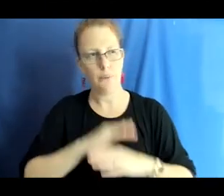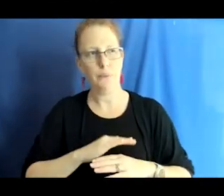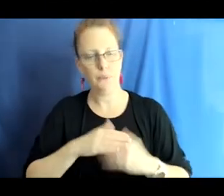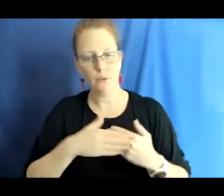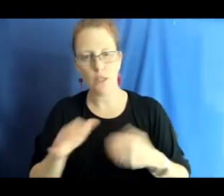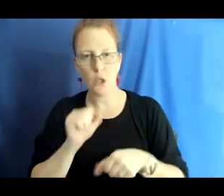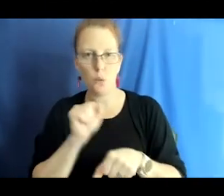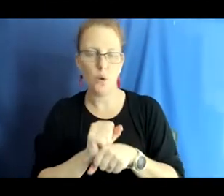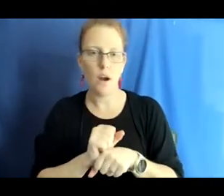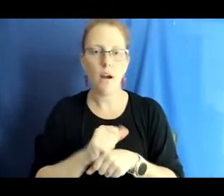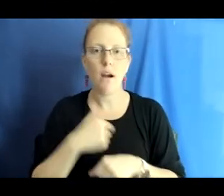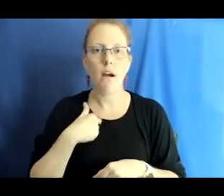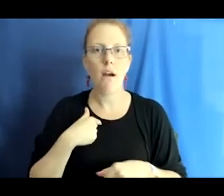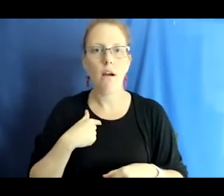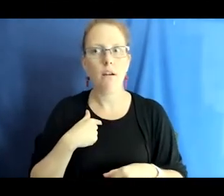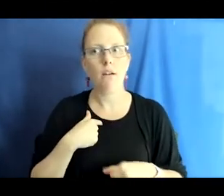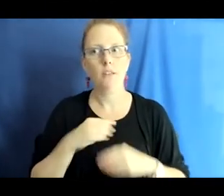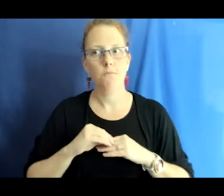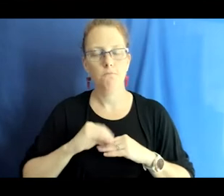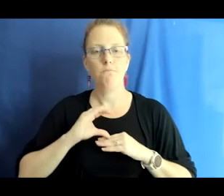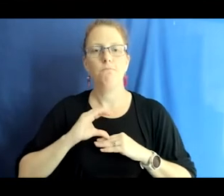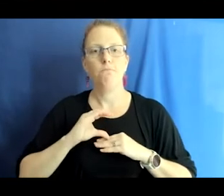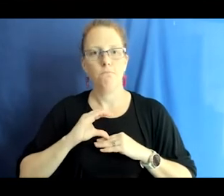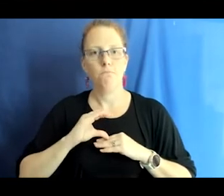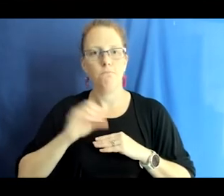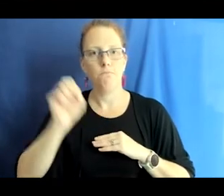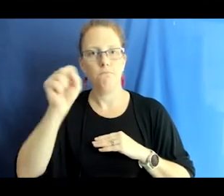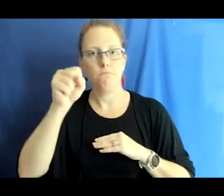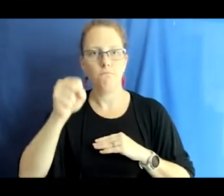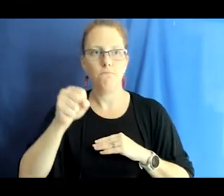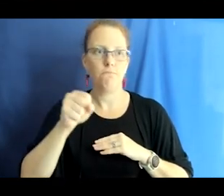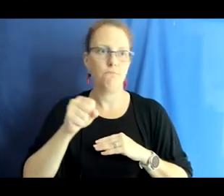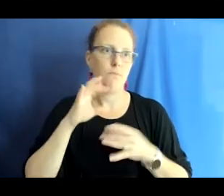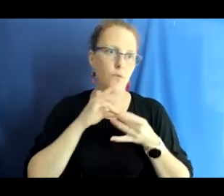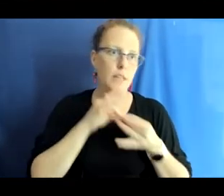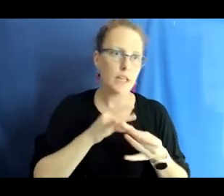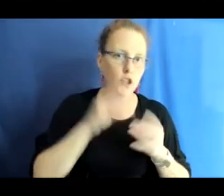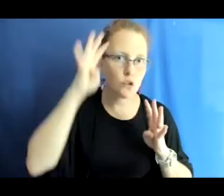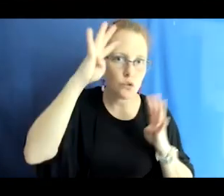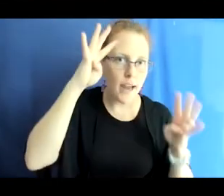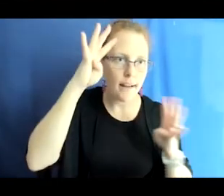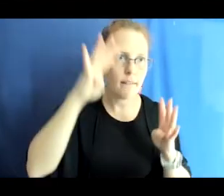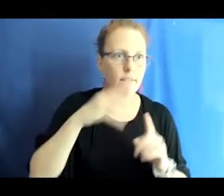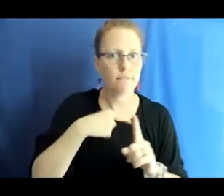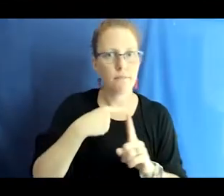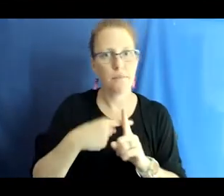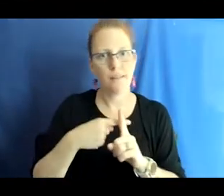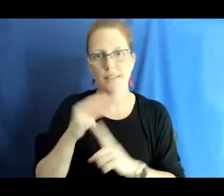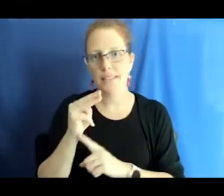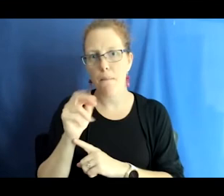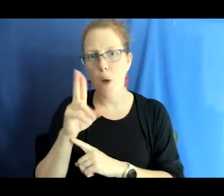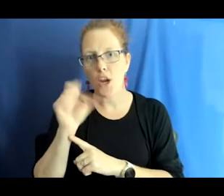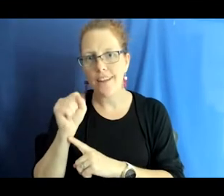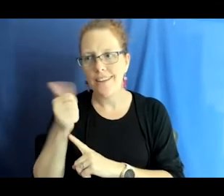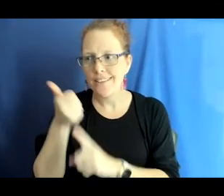I'm extremely happy about how it turned out, both like creatively, but also for Marius and reconnecting with his mother.